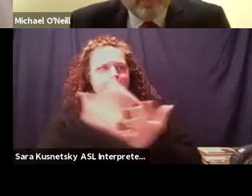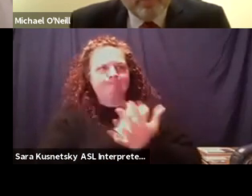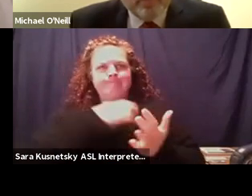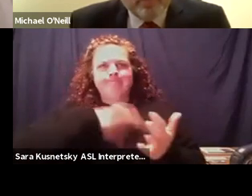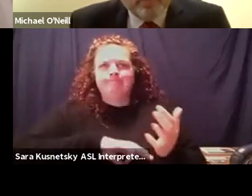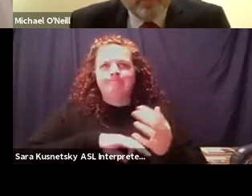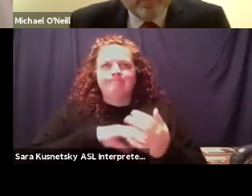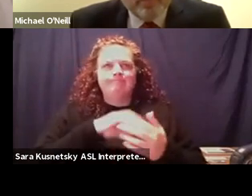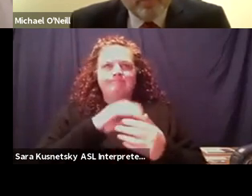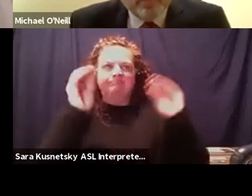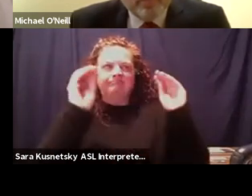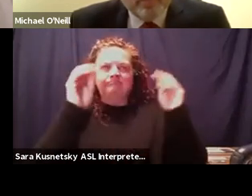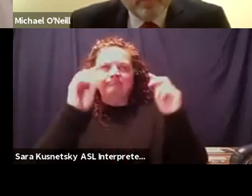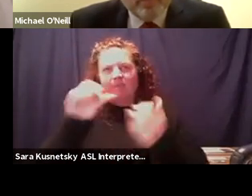today.